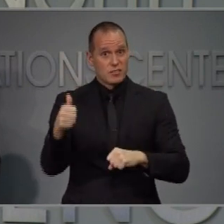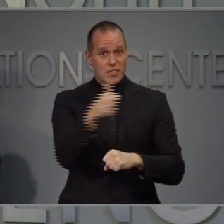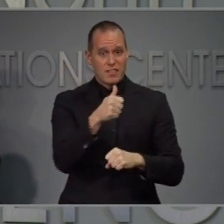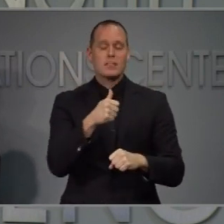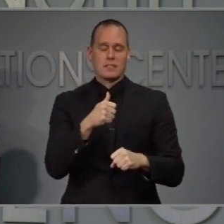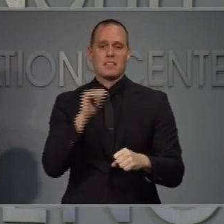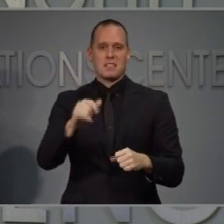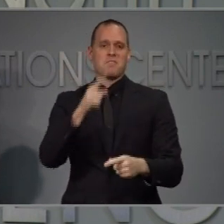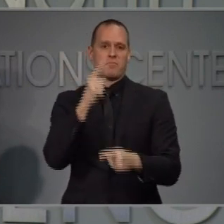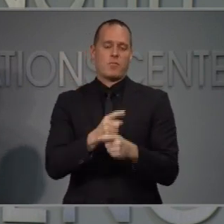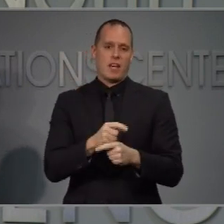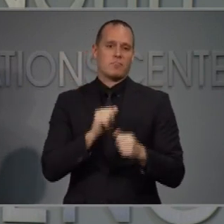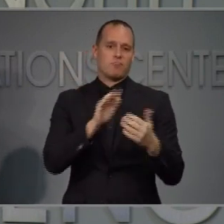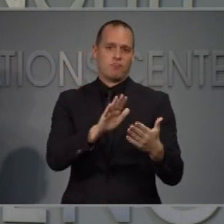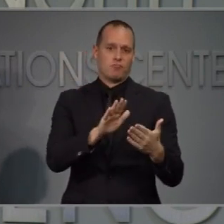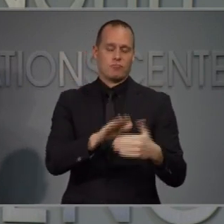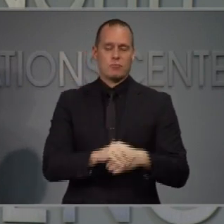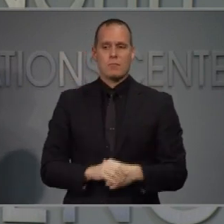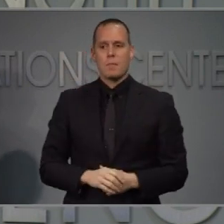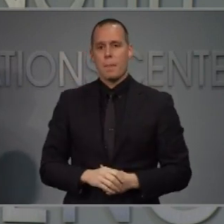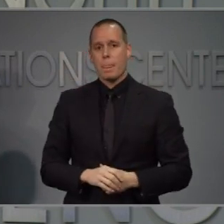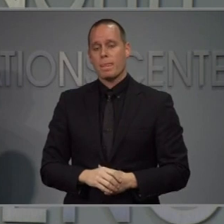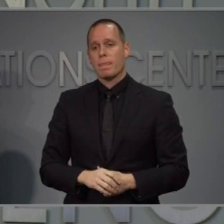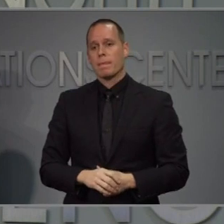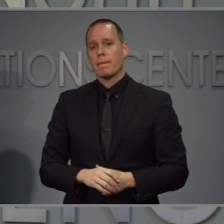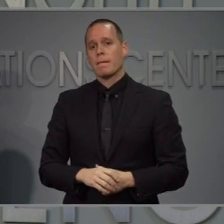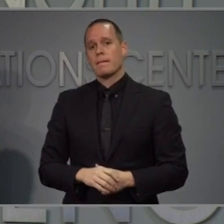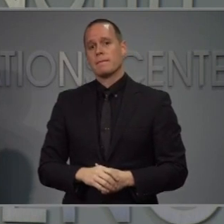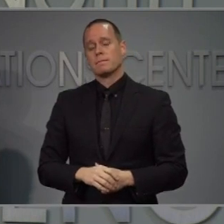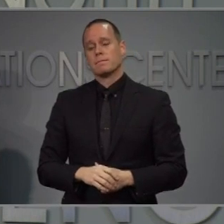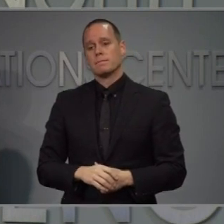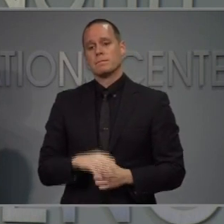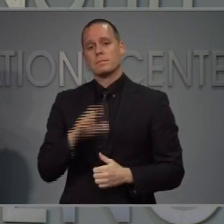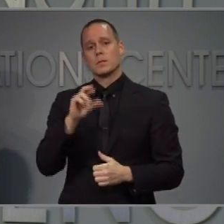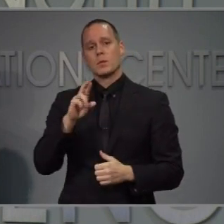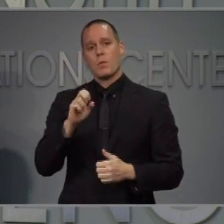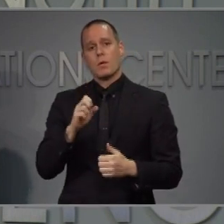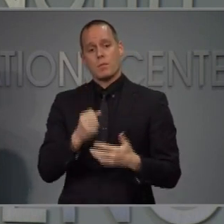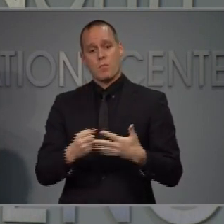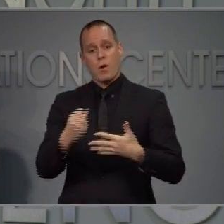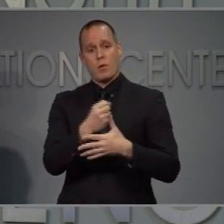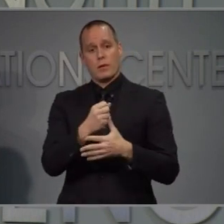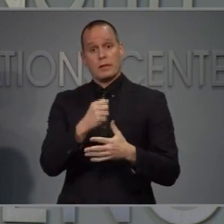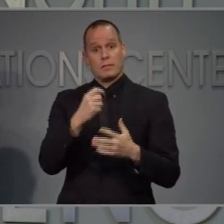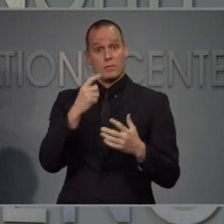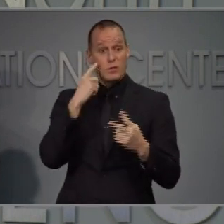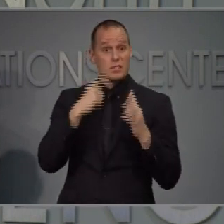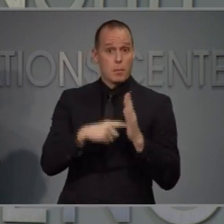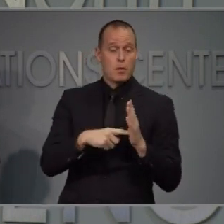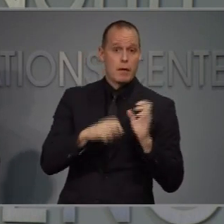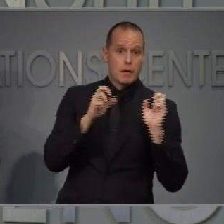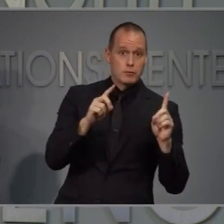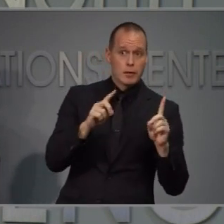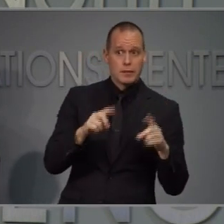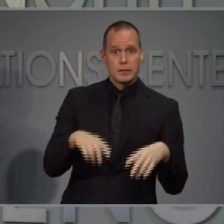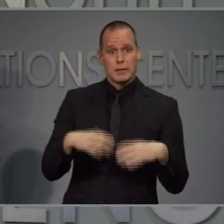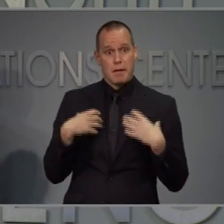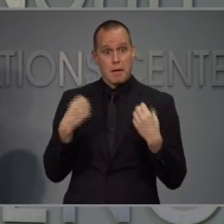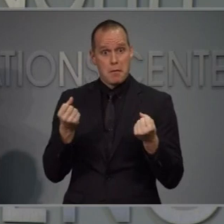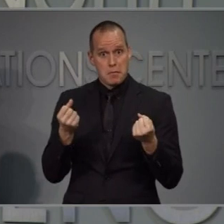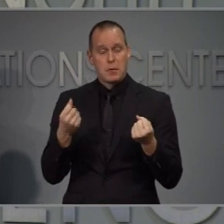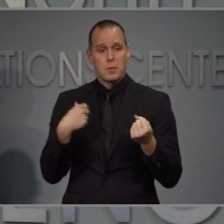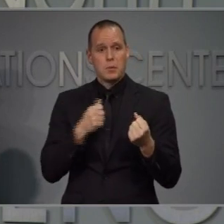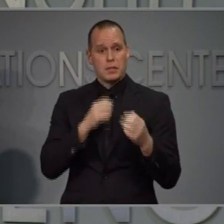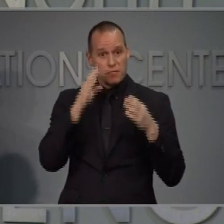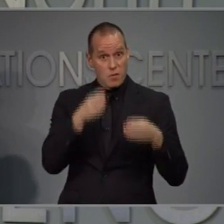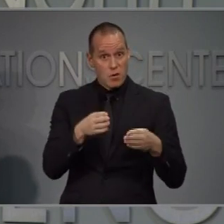communities. By safeguarding core priorities like education and health, we'll be able to build our